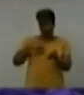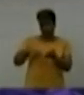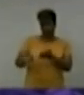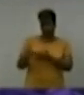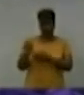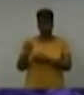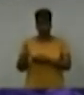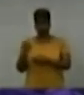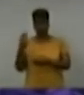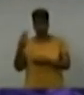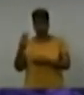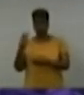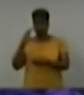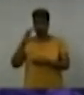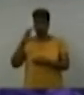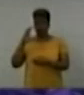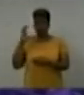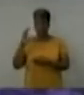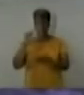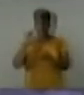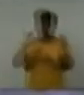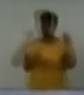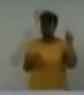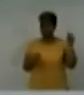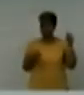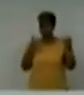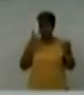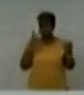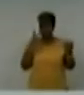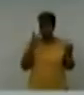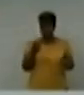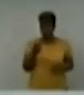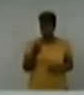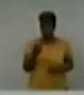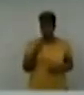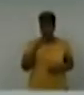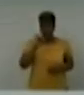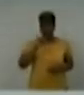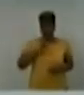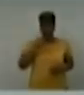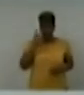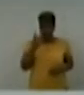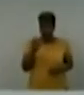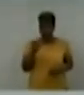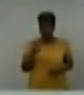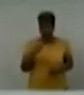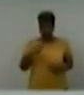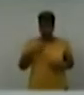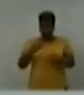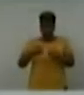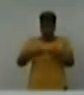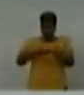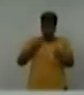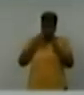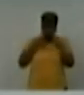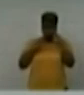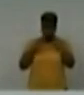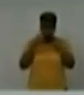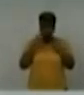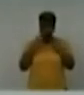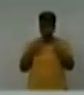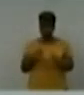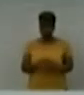$287 million. Prime Minister Dr. Keith Mitchell, who is also the Minister for Finance, says the